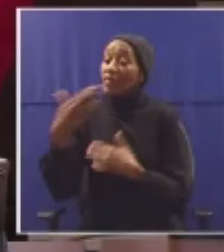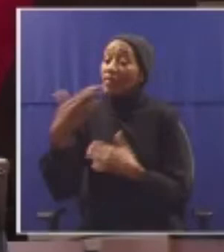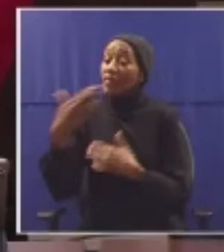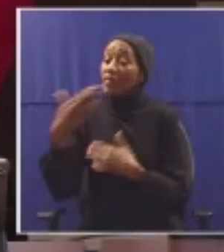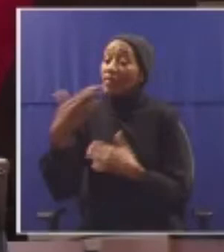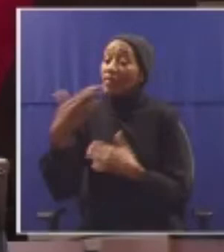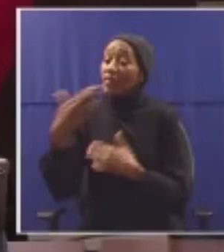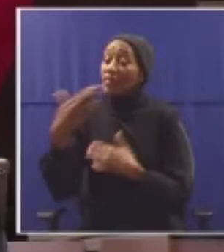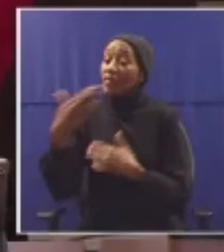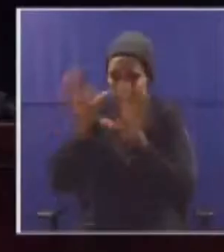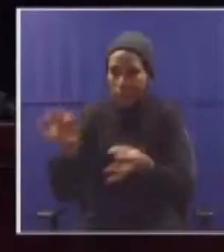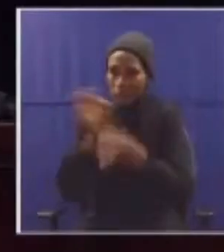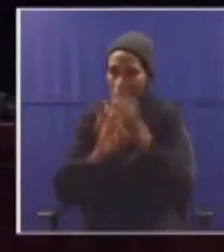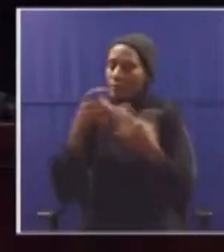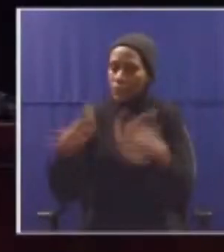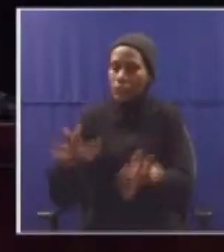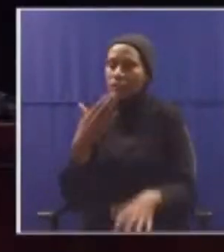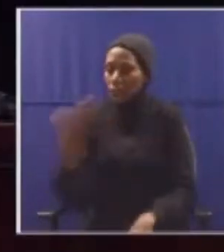your research?